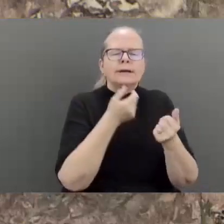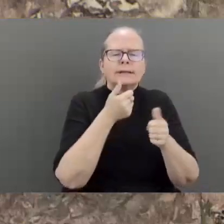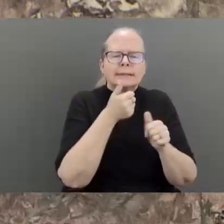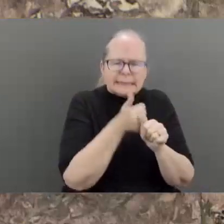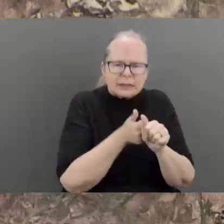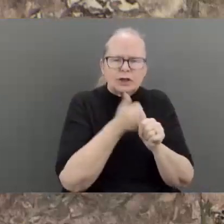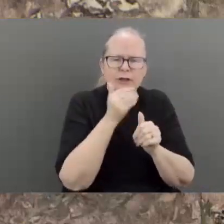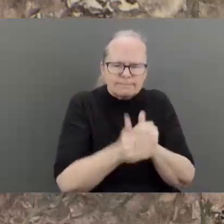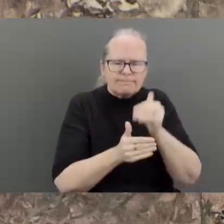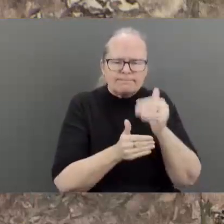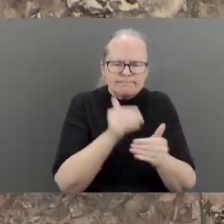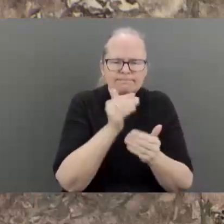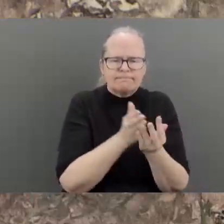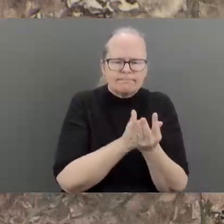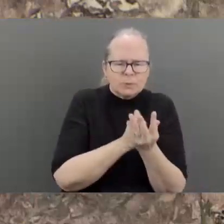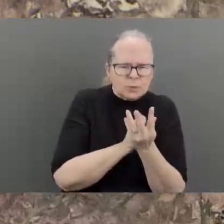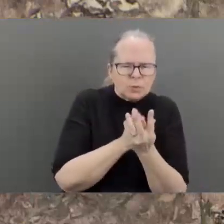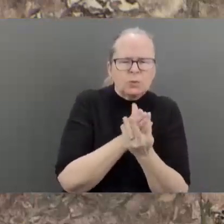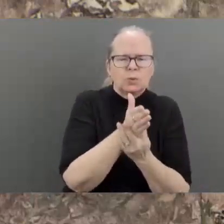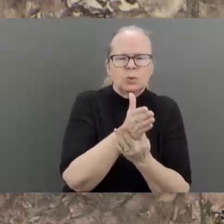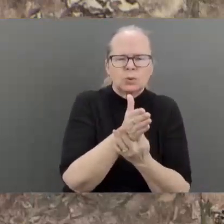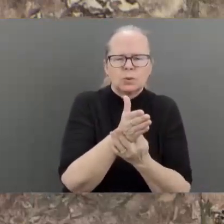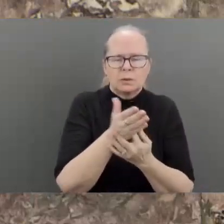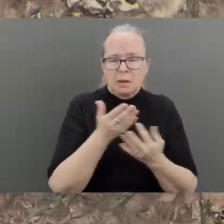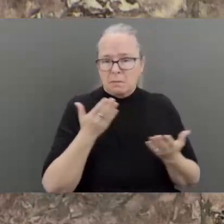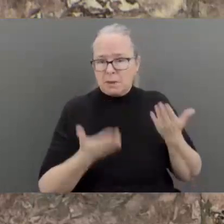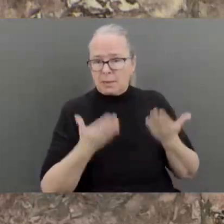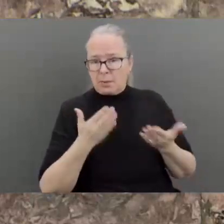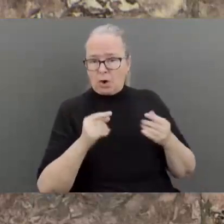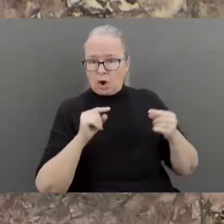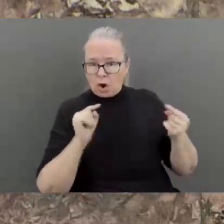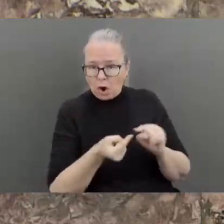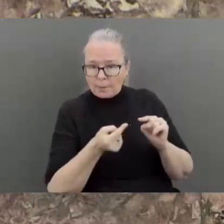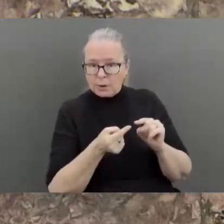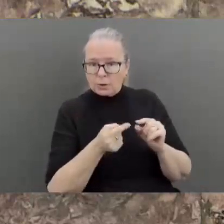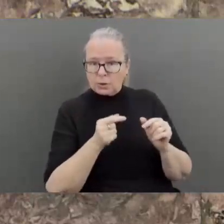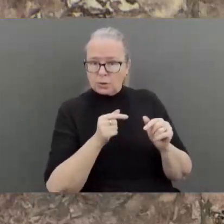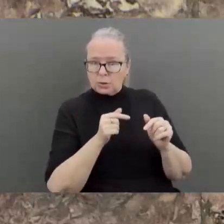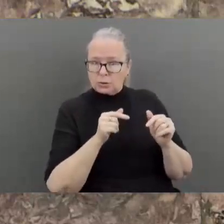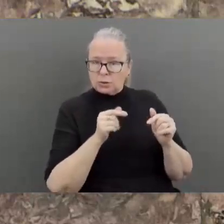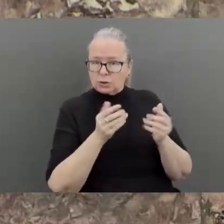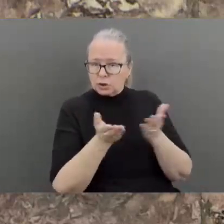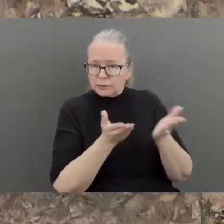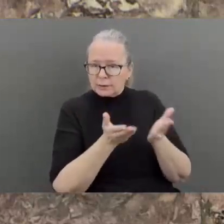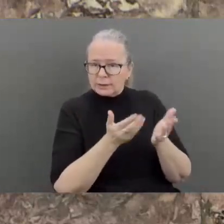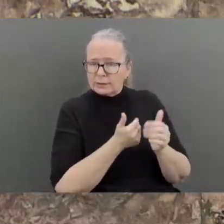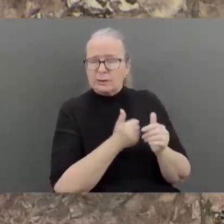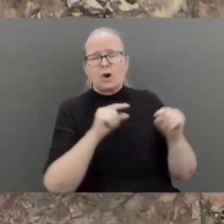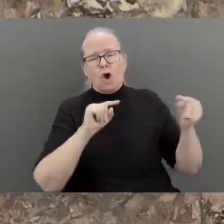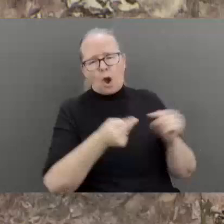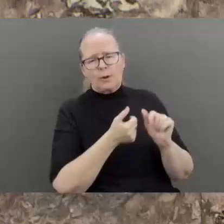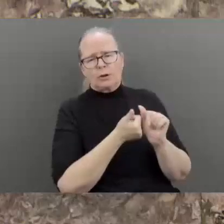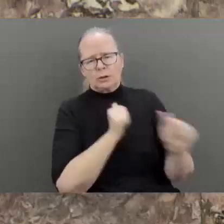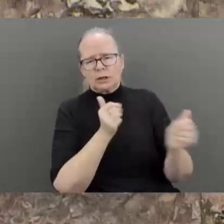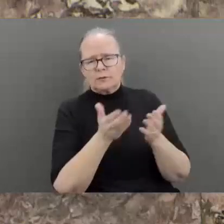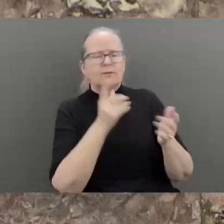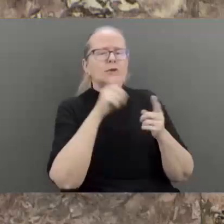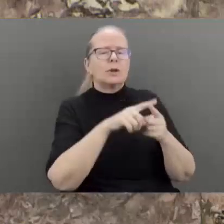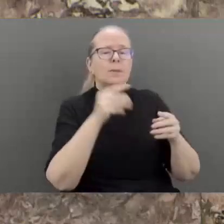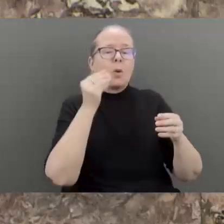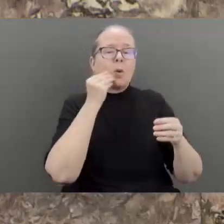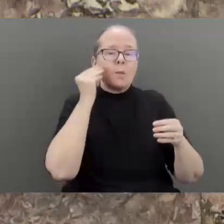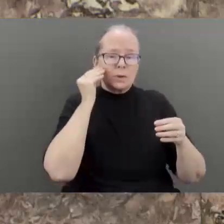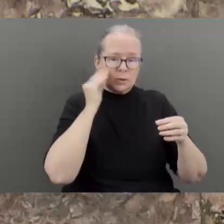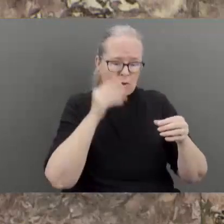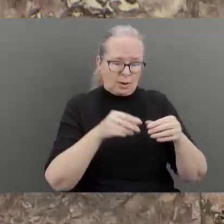like take-home naloxone kits, like drug checking services, like overdose prevention services to keep people alive, connecting them